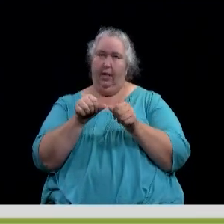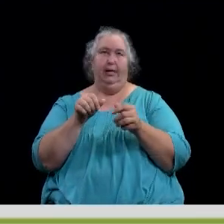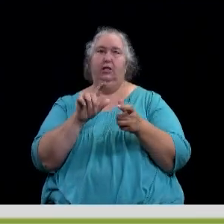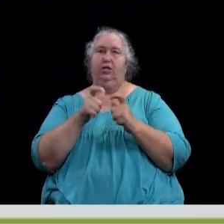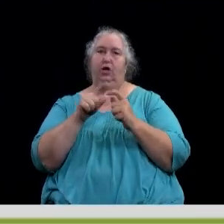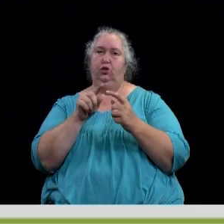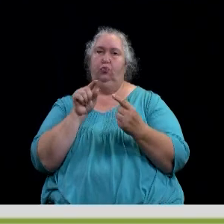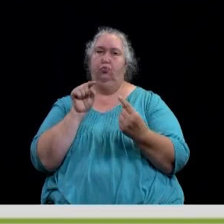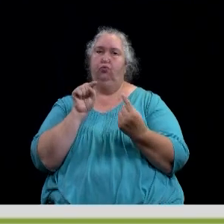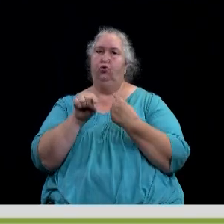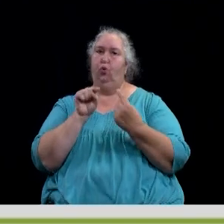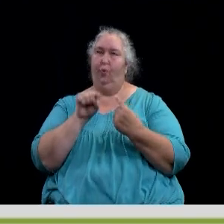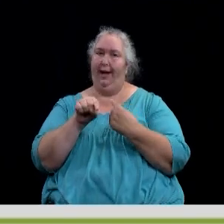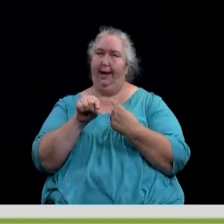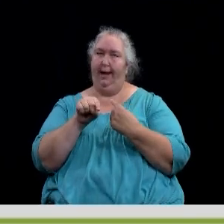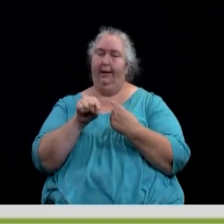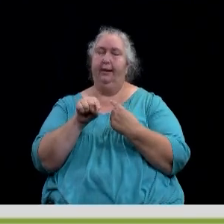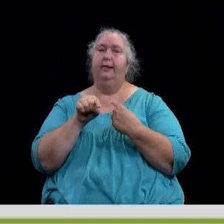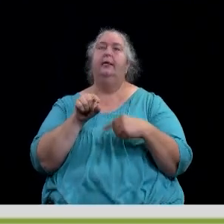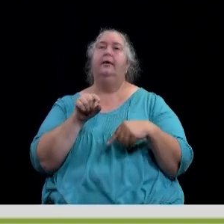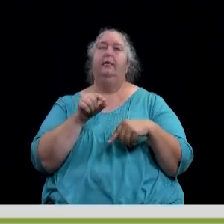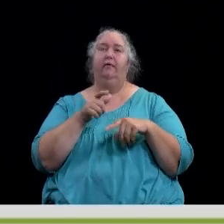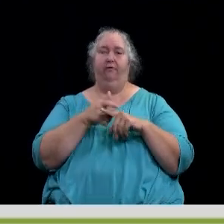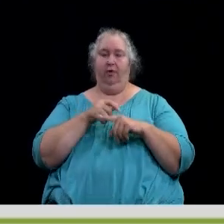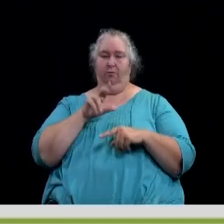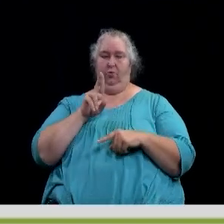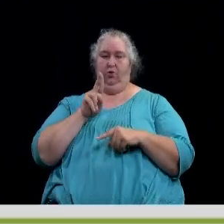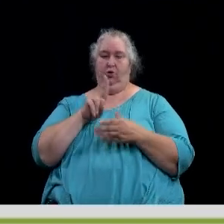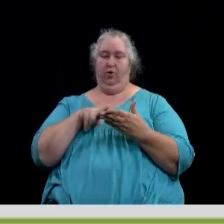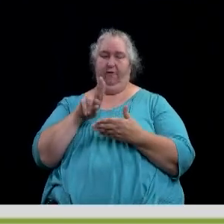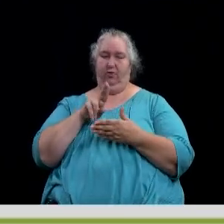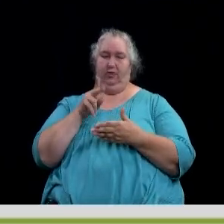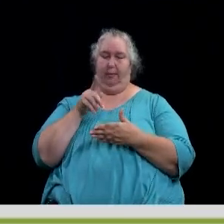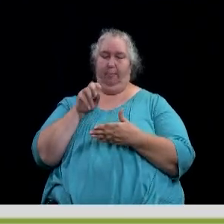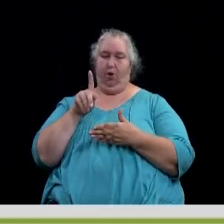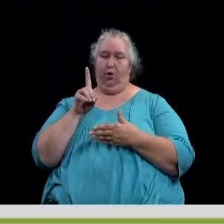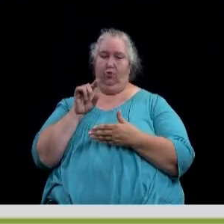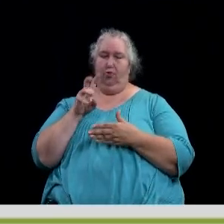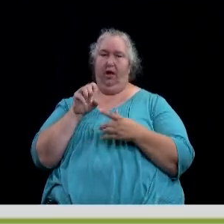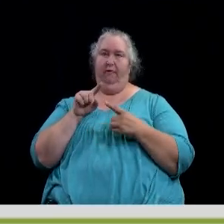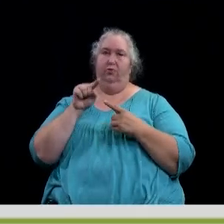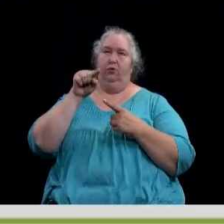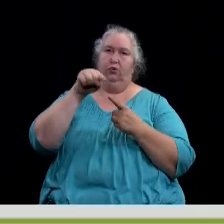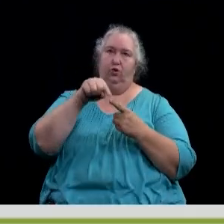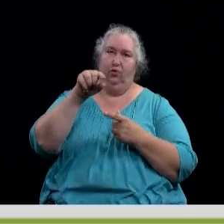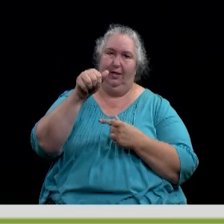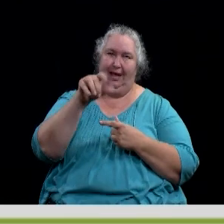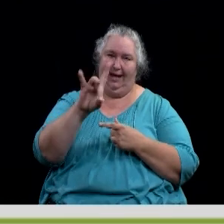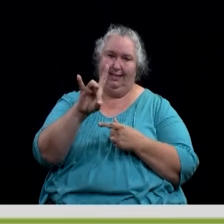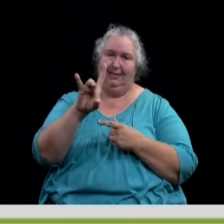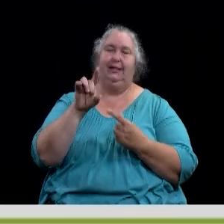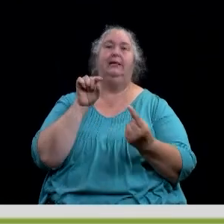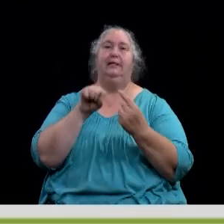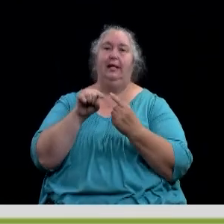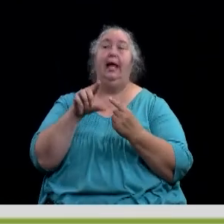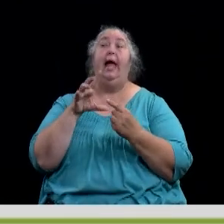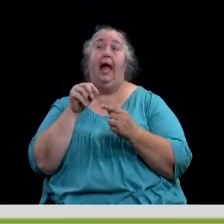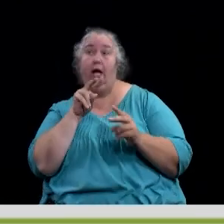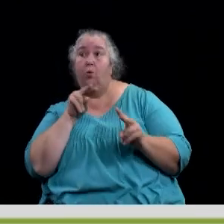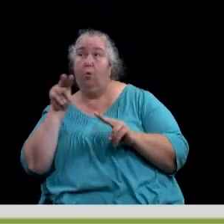Parks Drive to 18th Street, while enhancing cyclist safety and addressing Title III ADA regulation changes.